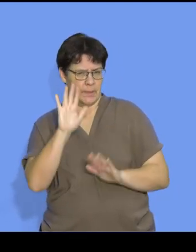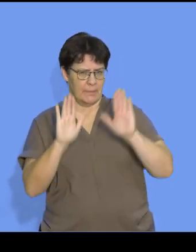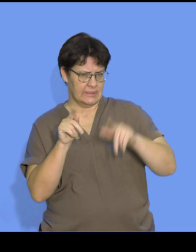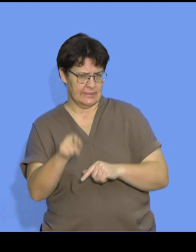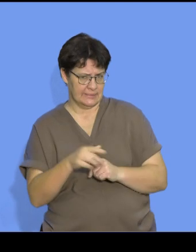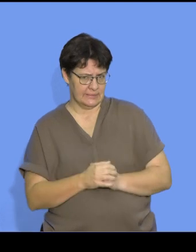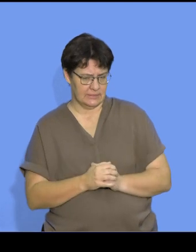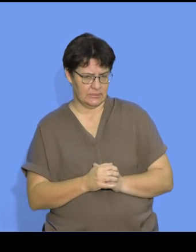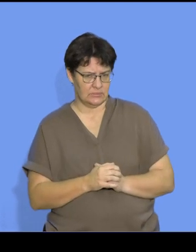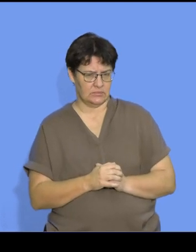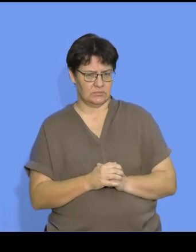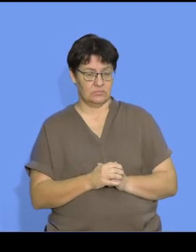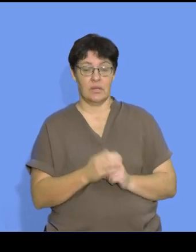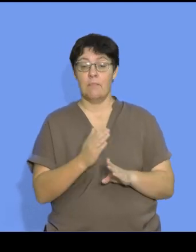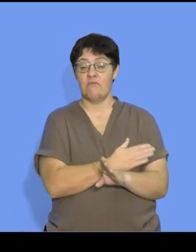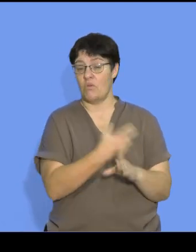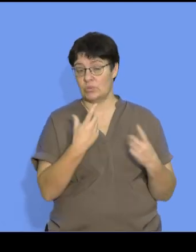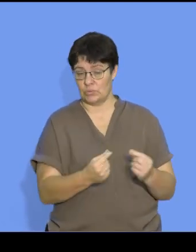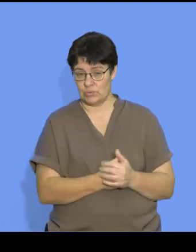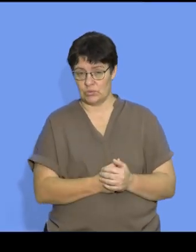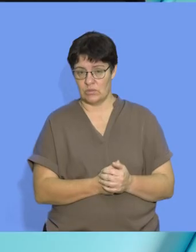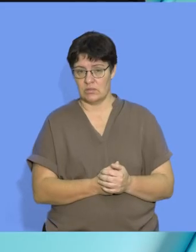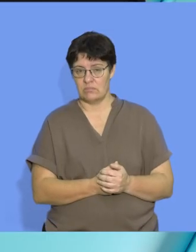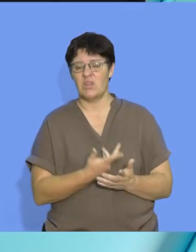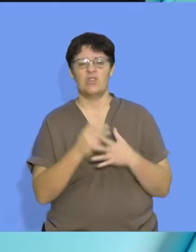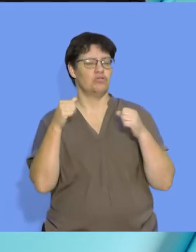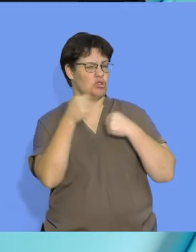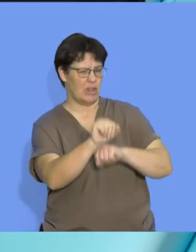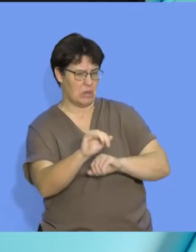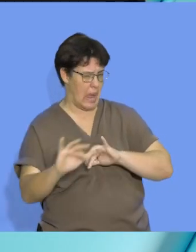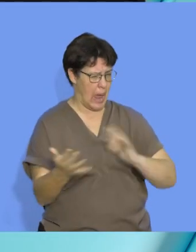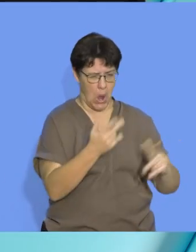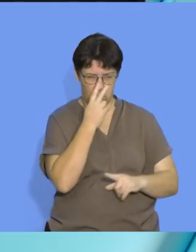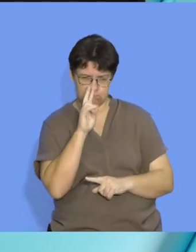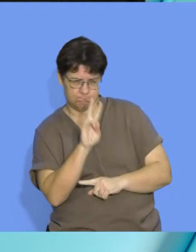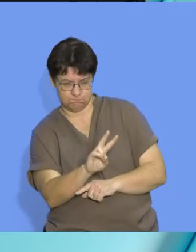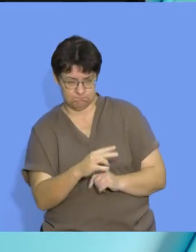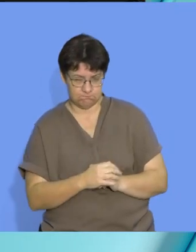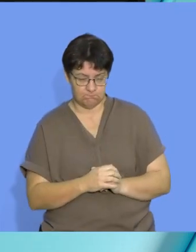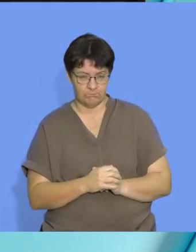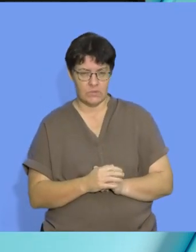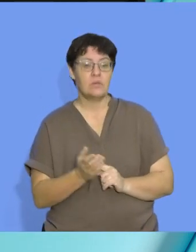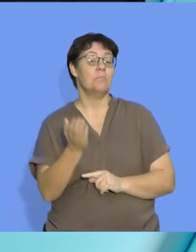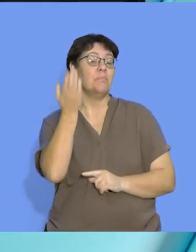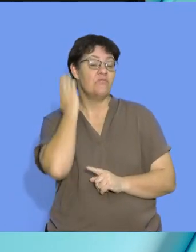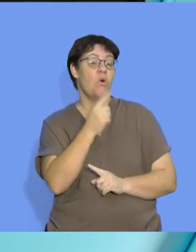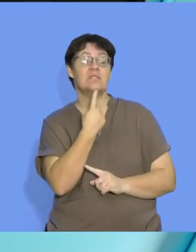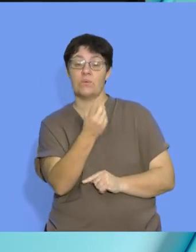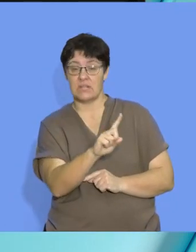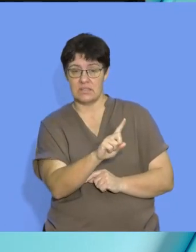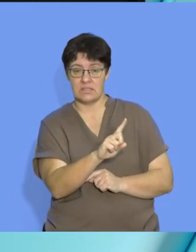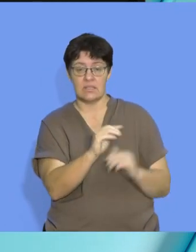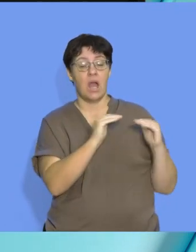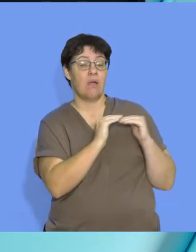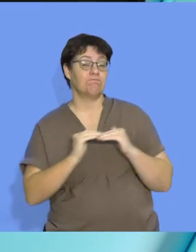pattern. Before we do that, let's talk about some strategies. We've spoken about in the past having a